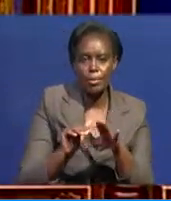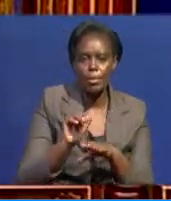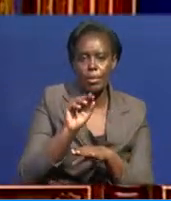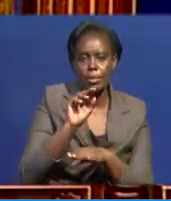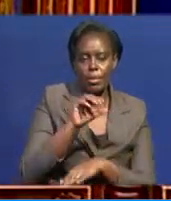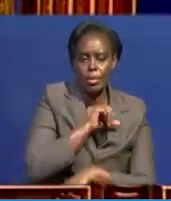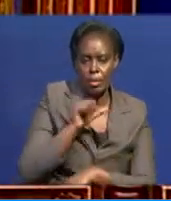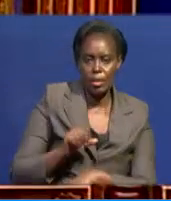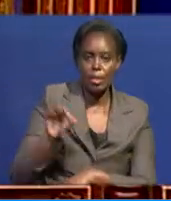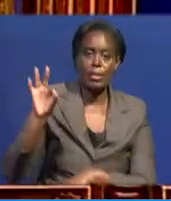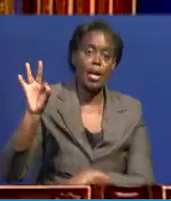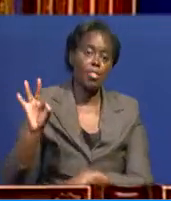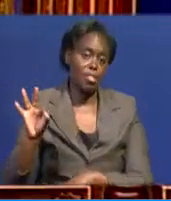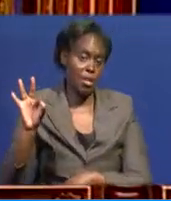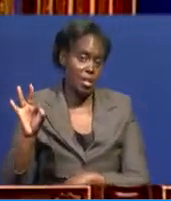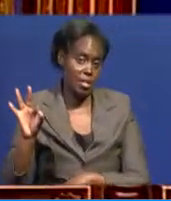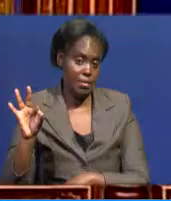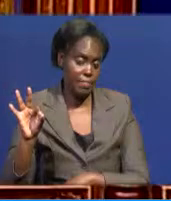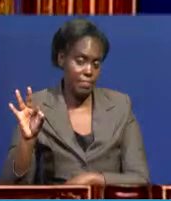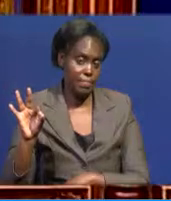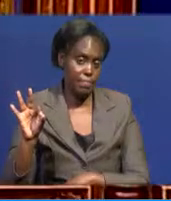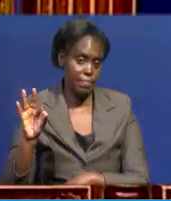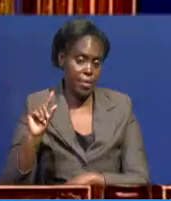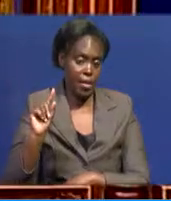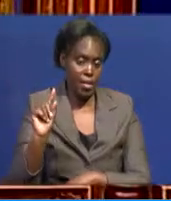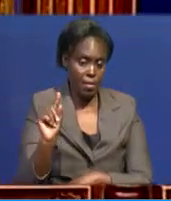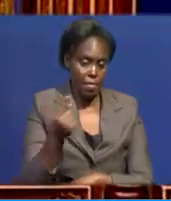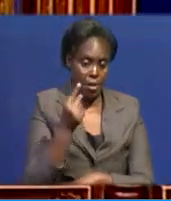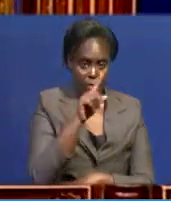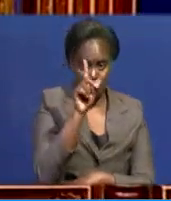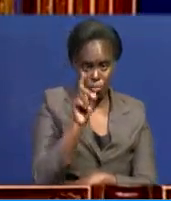three senators. So the first question